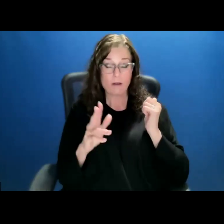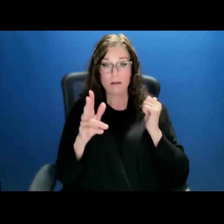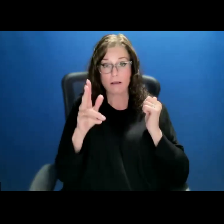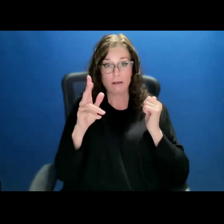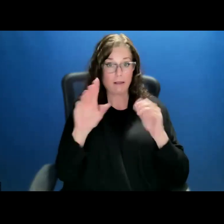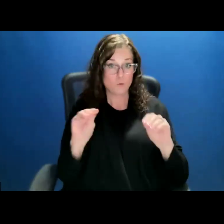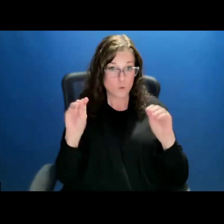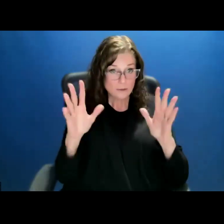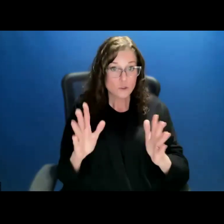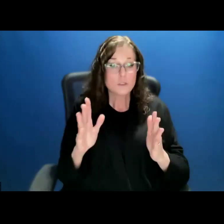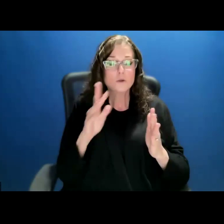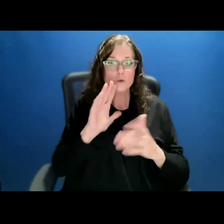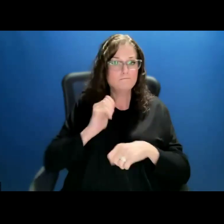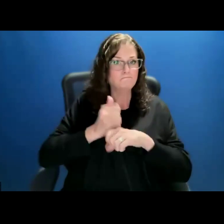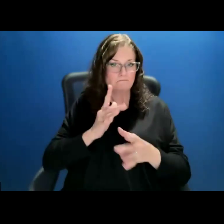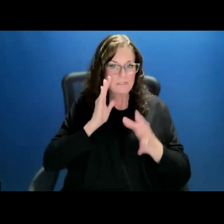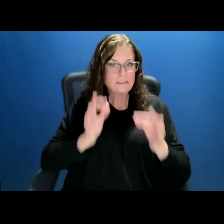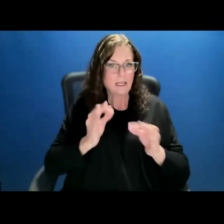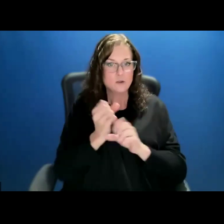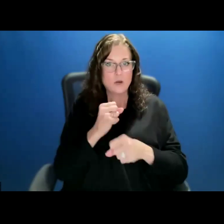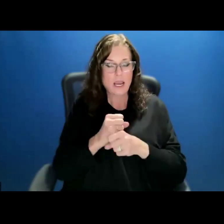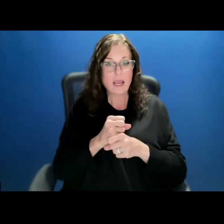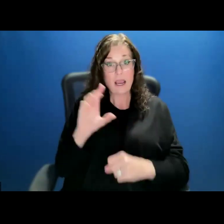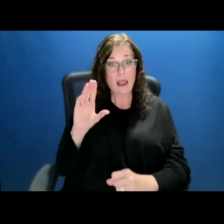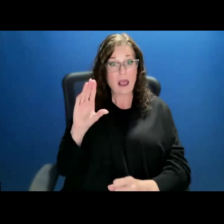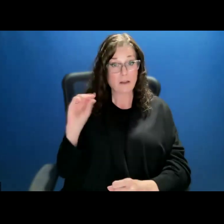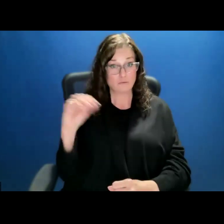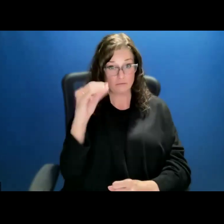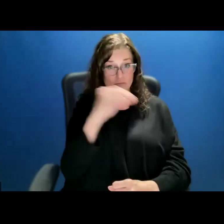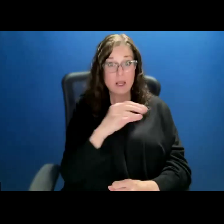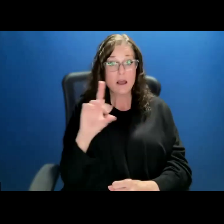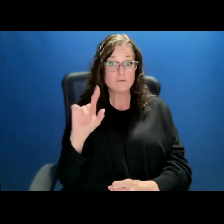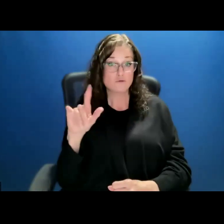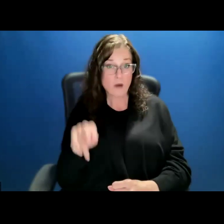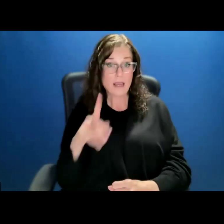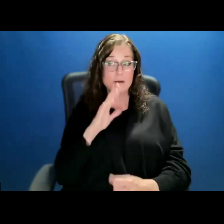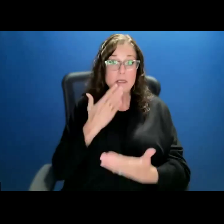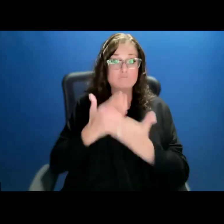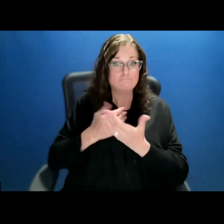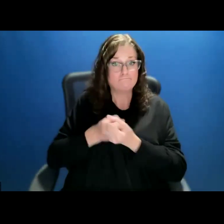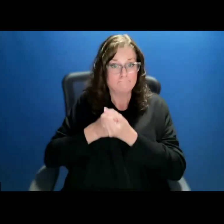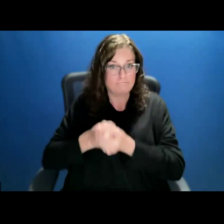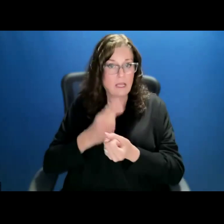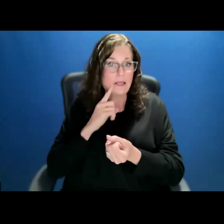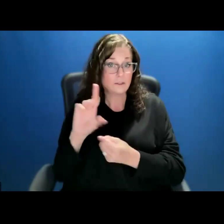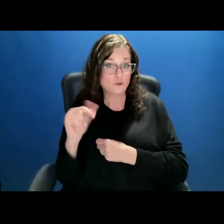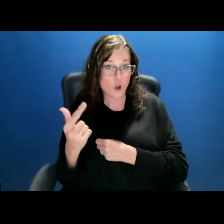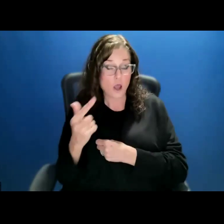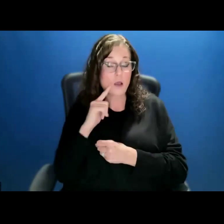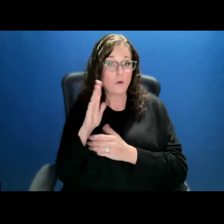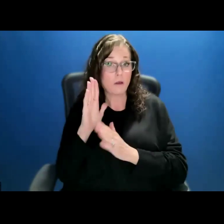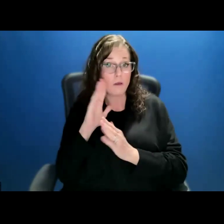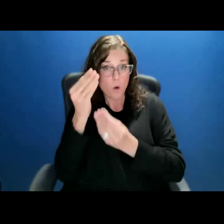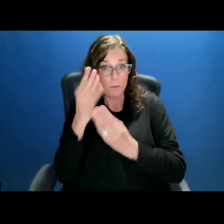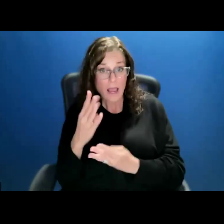who sets off to create a dragon that will be as loyal as a dog so it can do his bidding, but instead